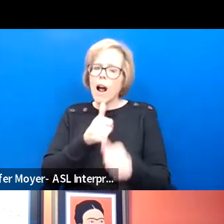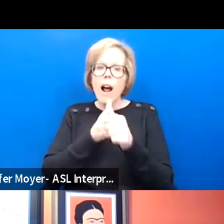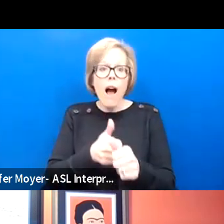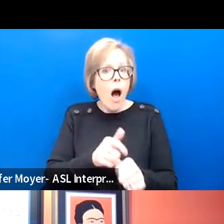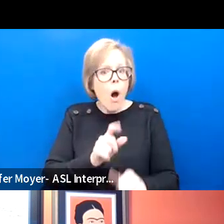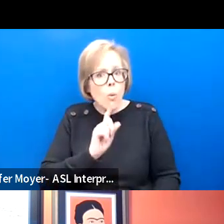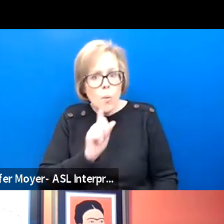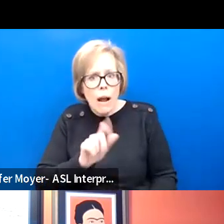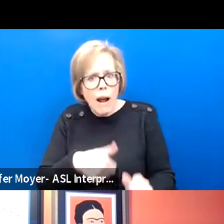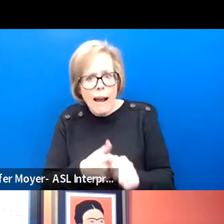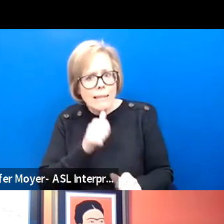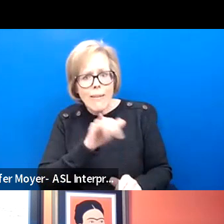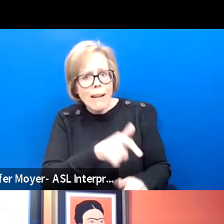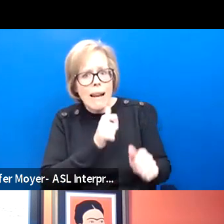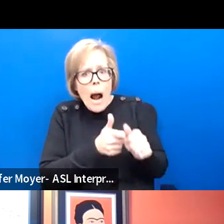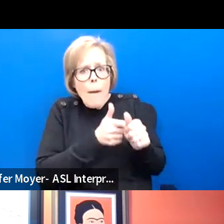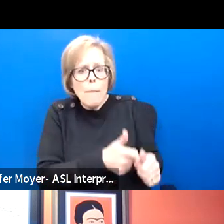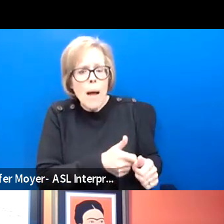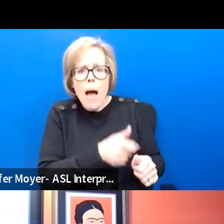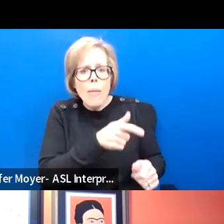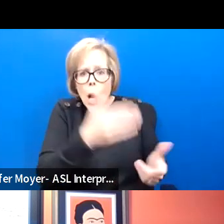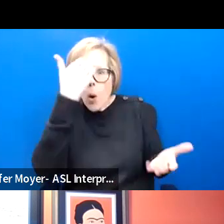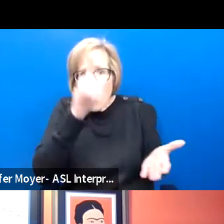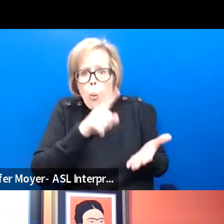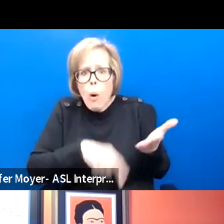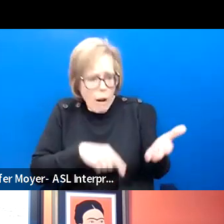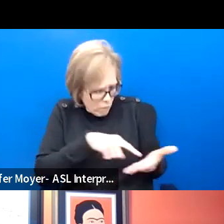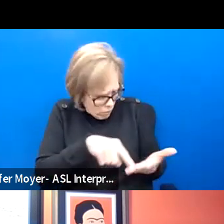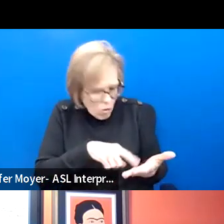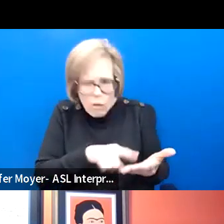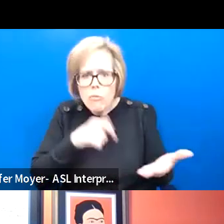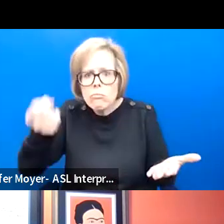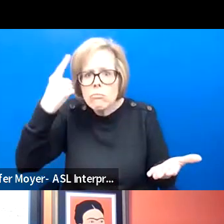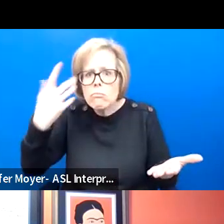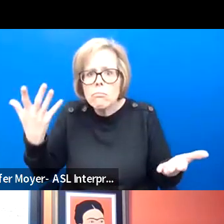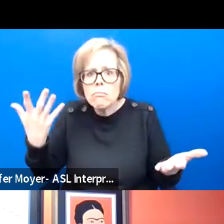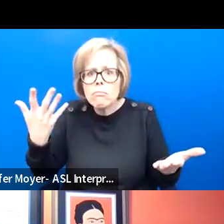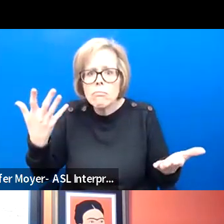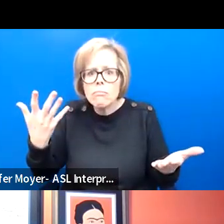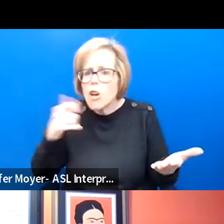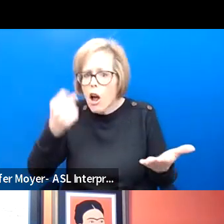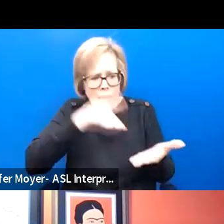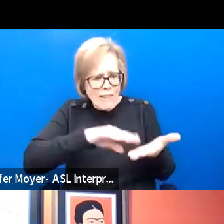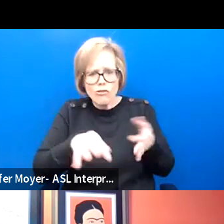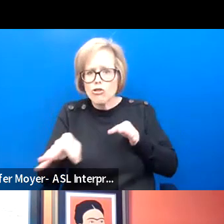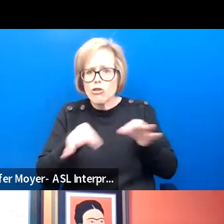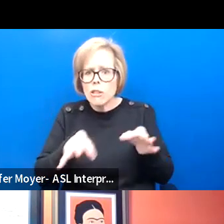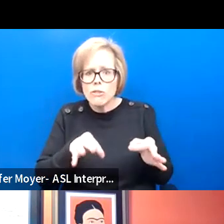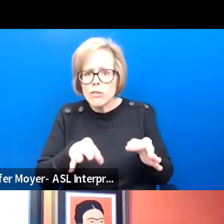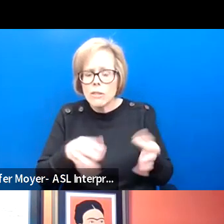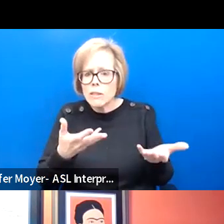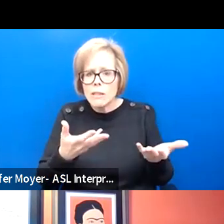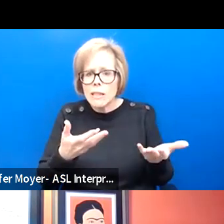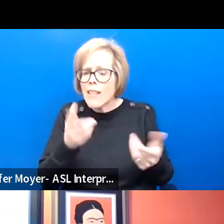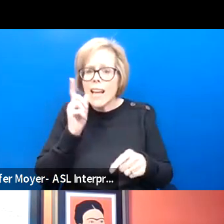patient's necessarily non-compliant, it's just they don't know what to comply with. They don't understand the discharge instructions. You know, they